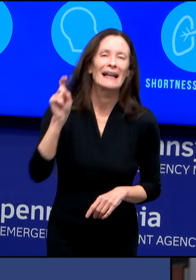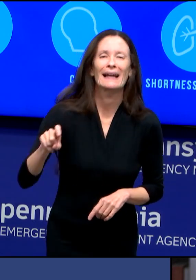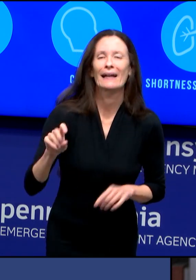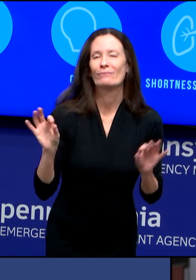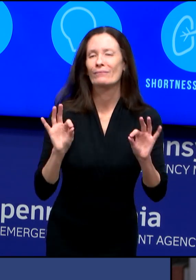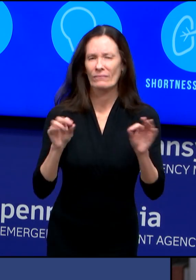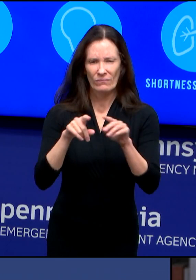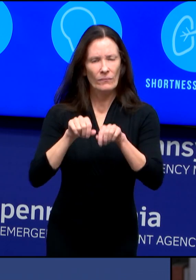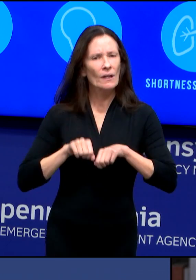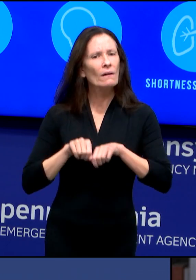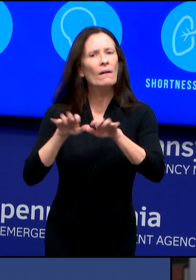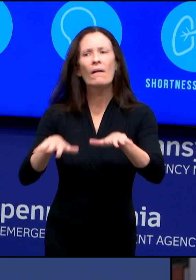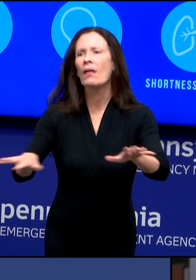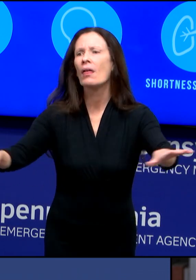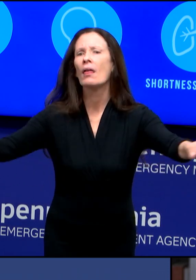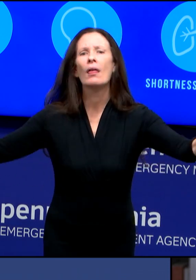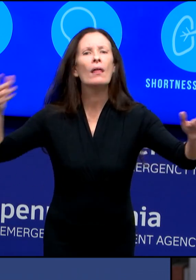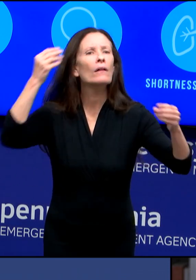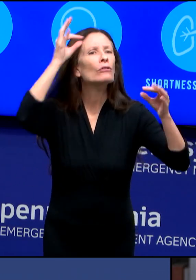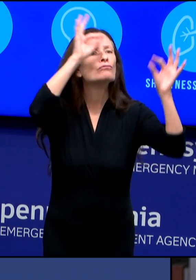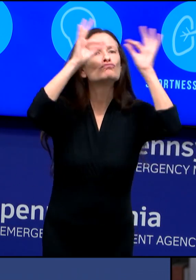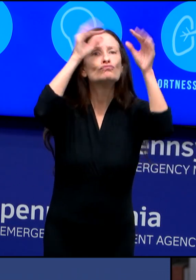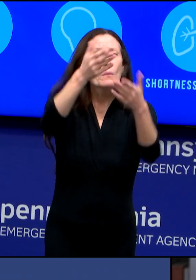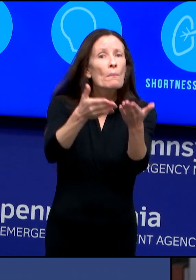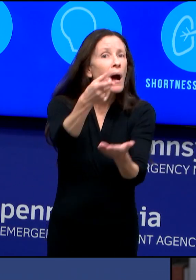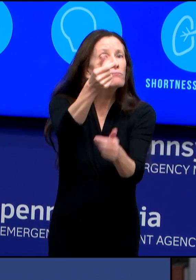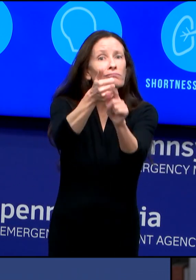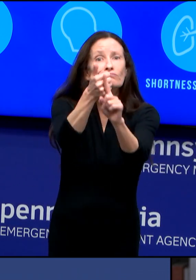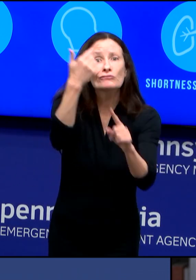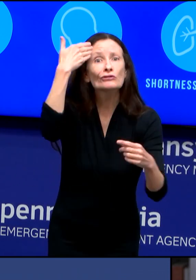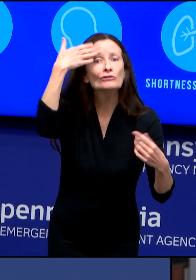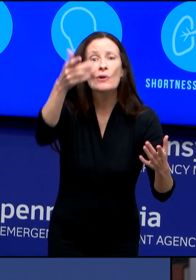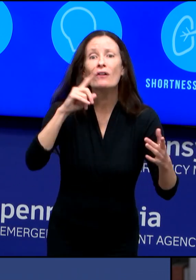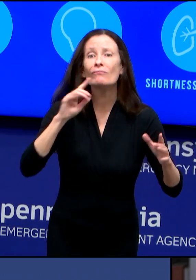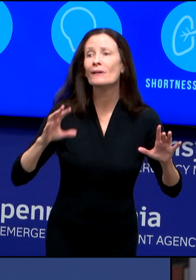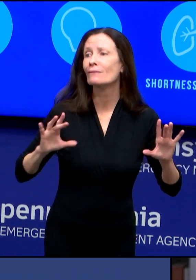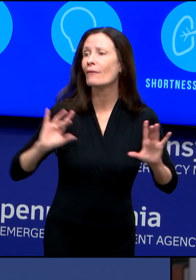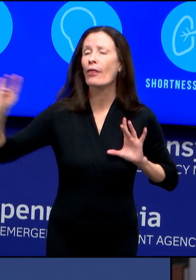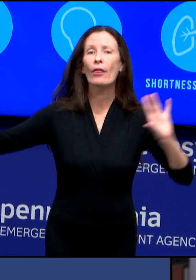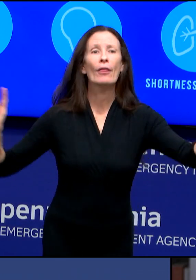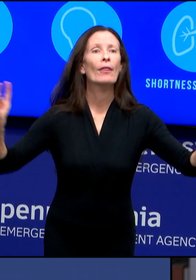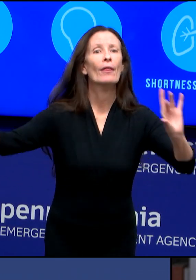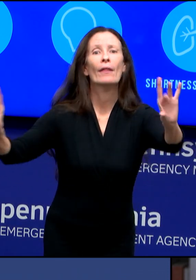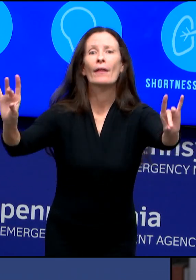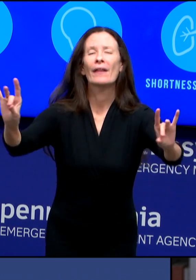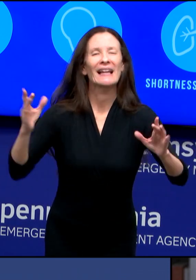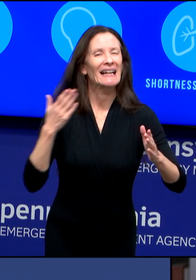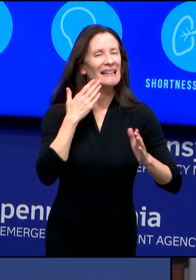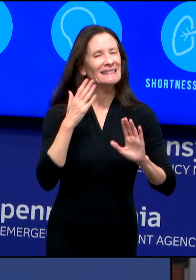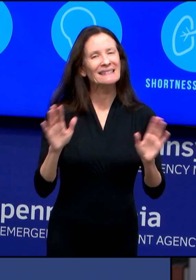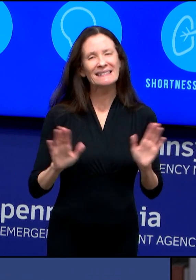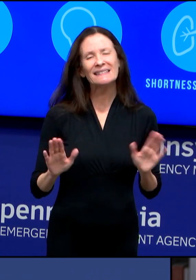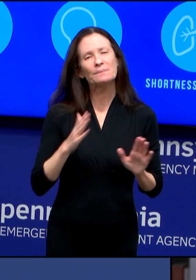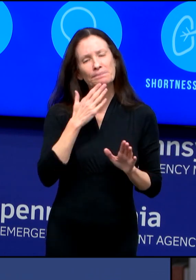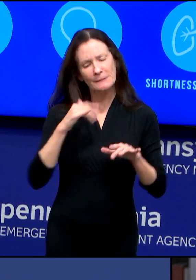that's what we're trying to get people to recognize. This is something that adds to the social distancing, and